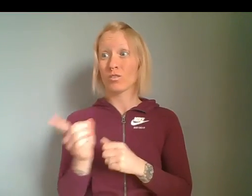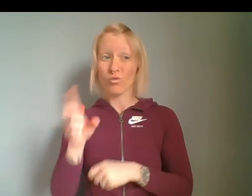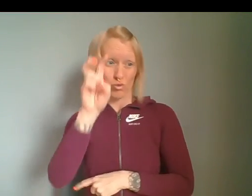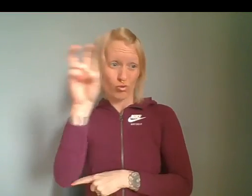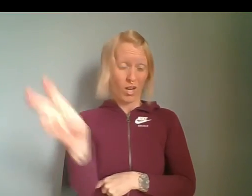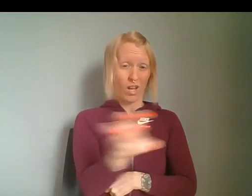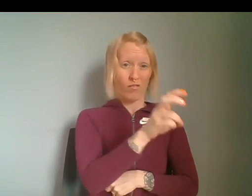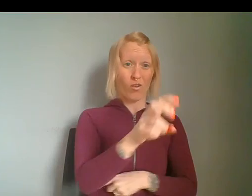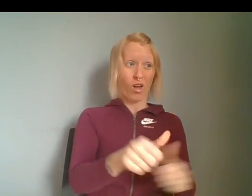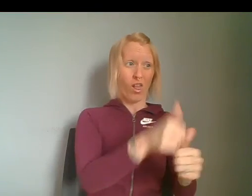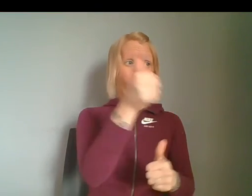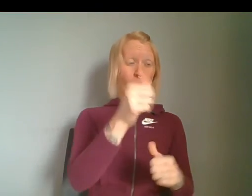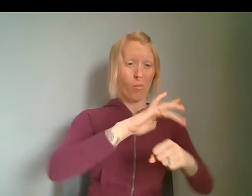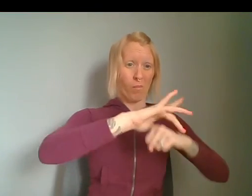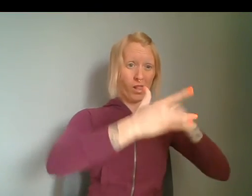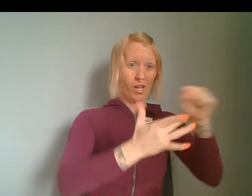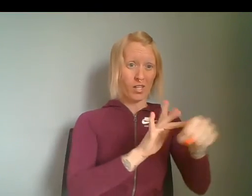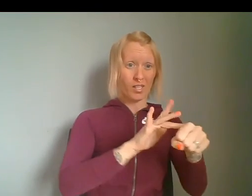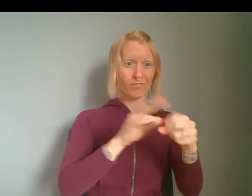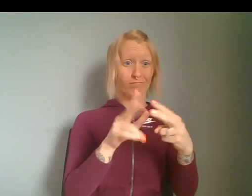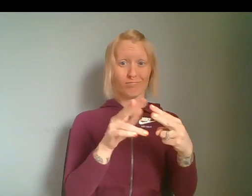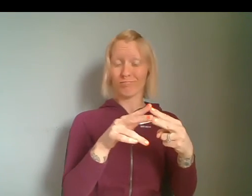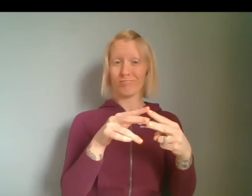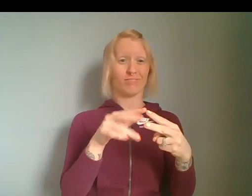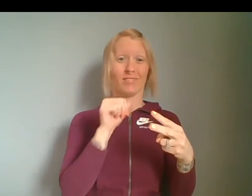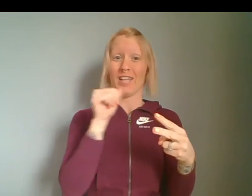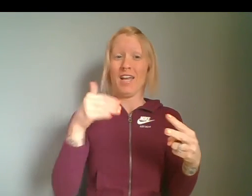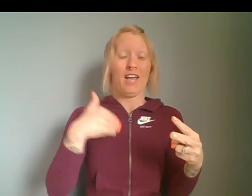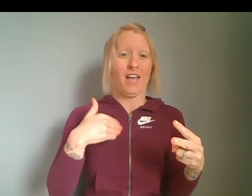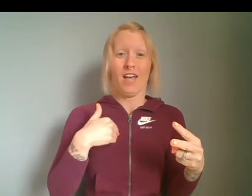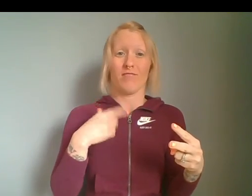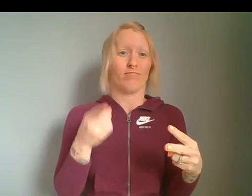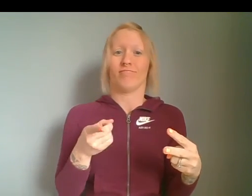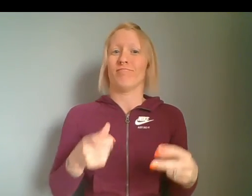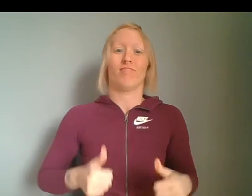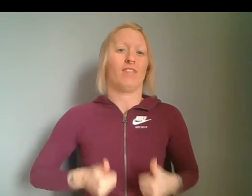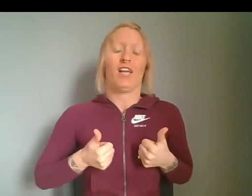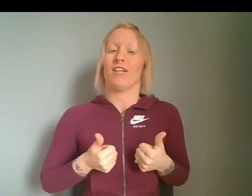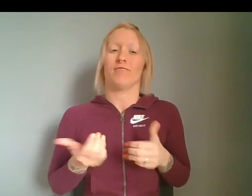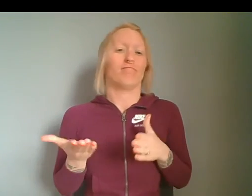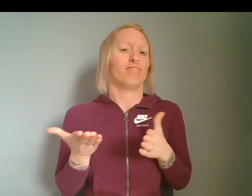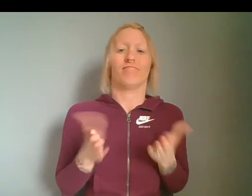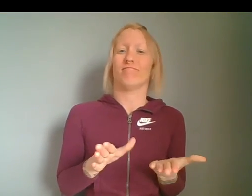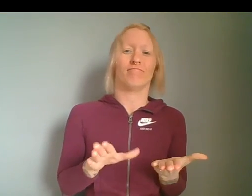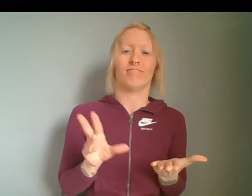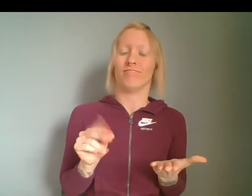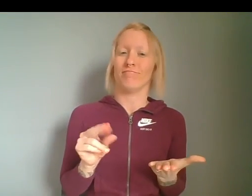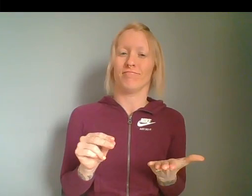you won't have life as we know it. So let's investigate this further with your student projects.